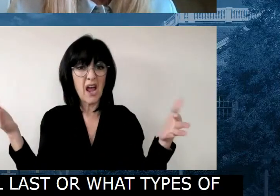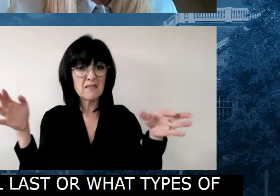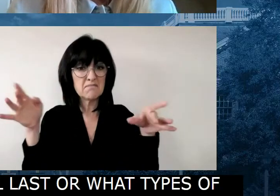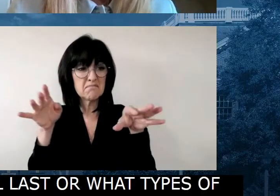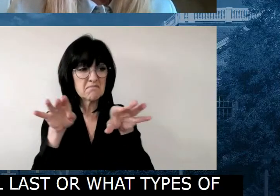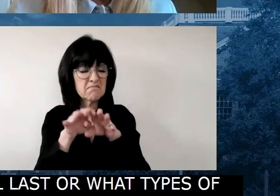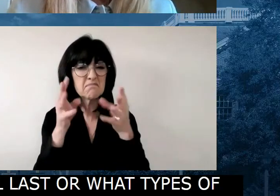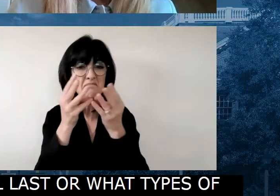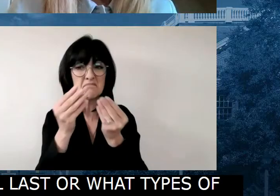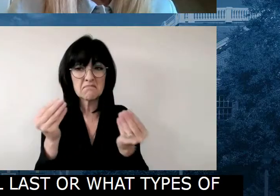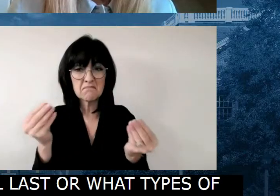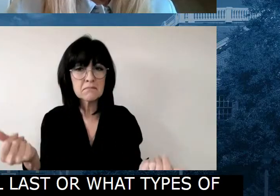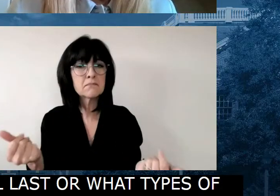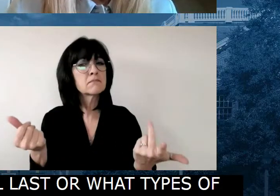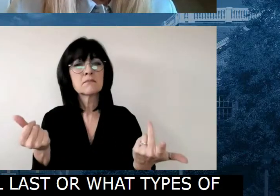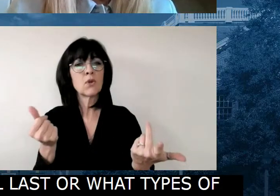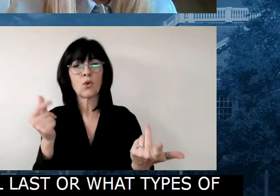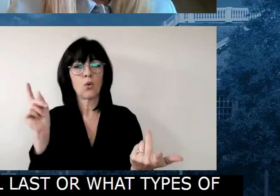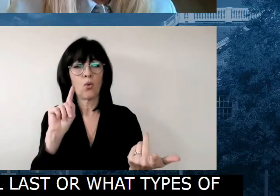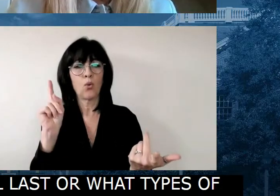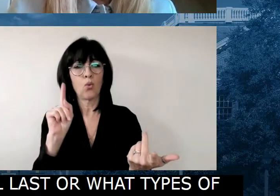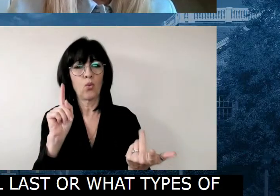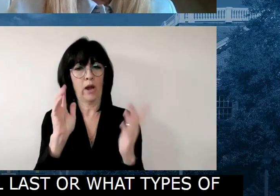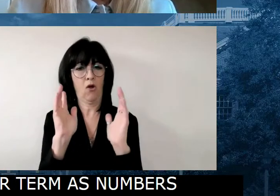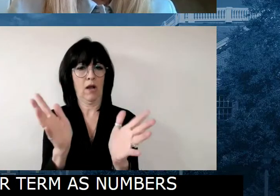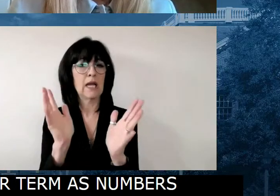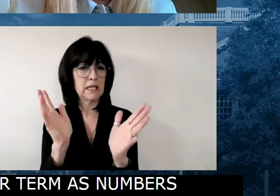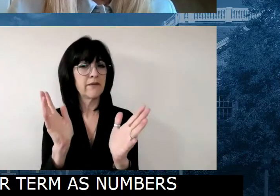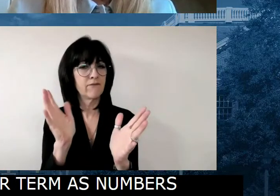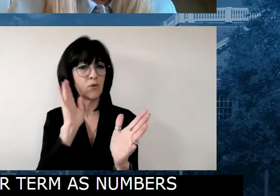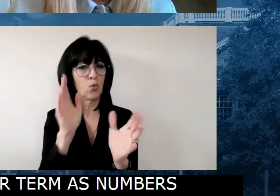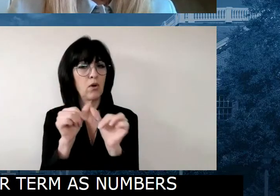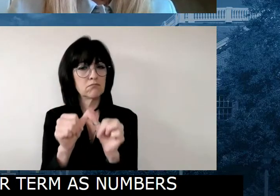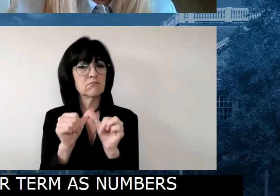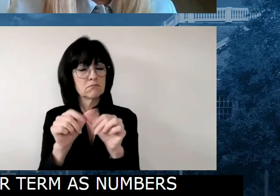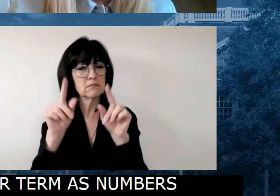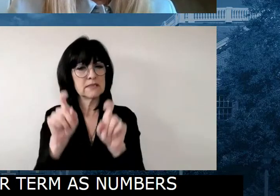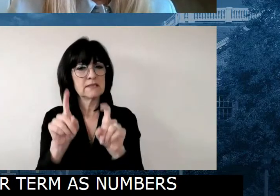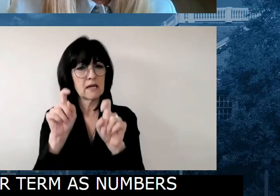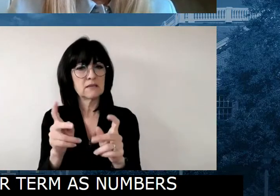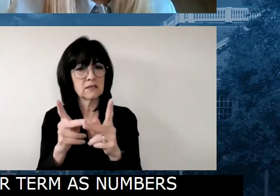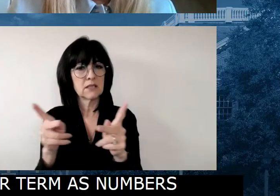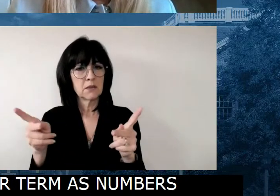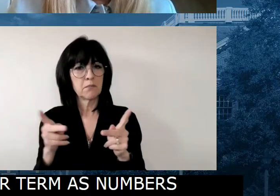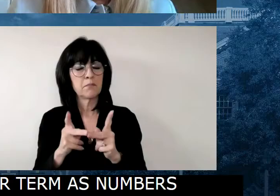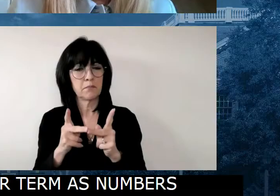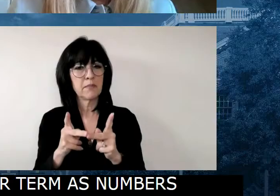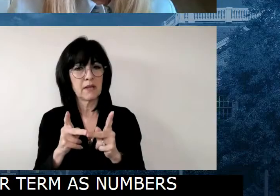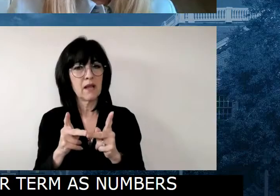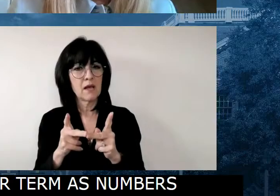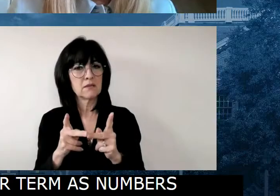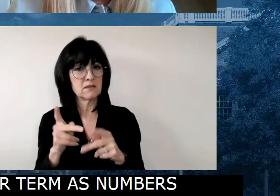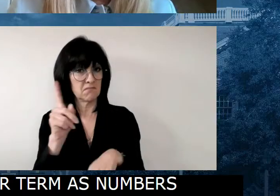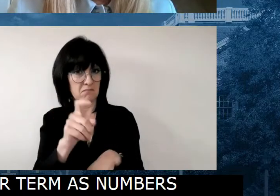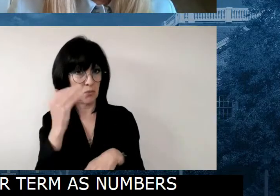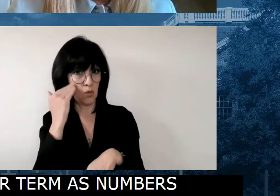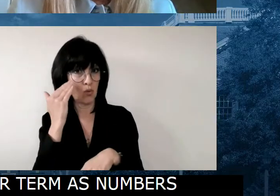hopefully continue to be at this low level or perhaps even lower? Yeah, we scratch our head about that quite a